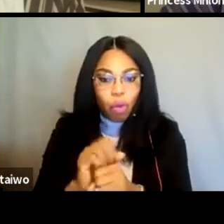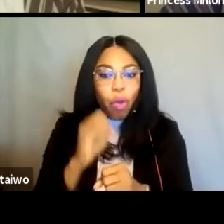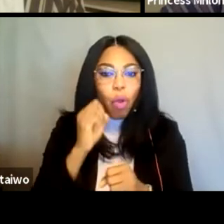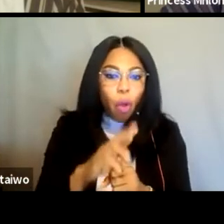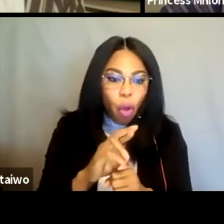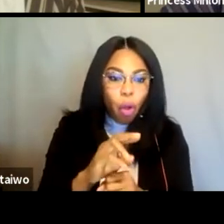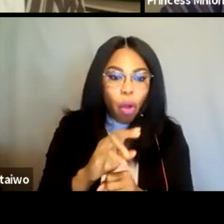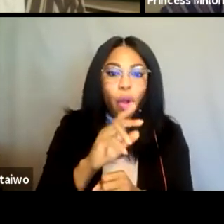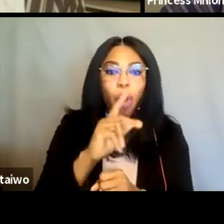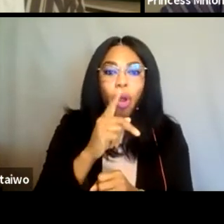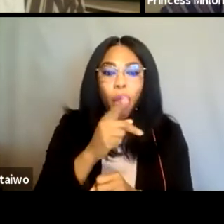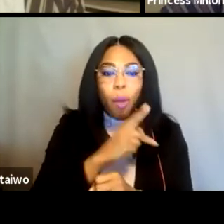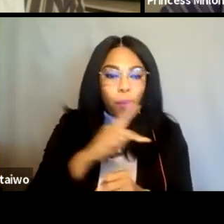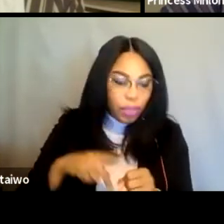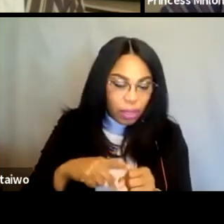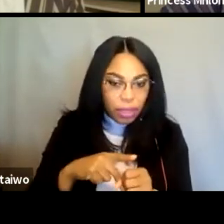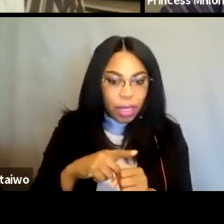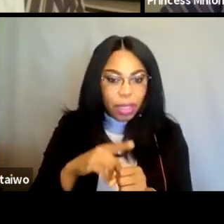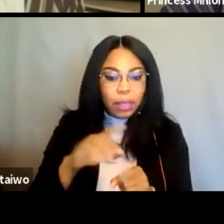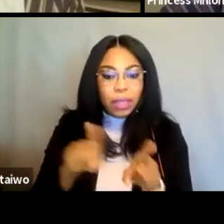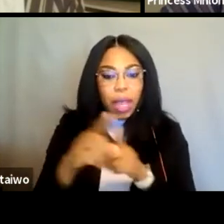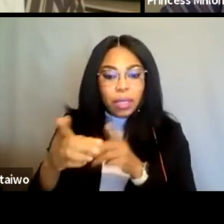is exploring